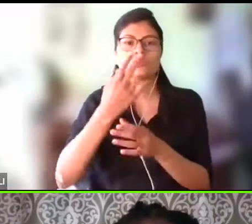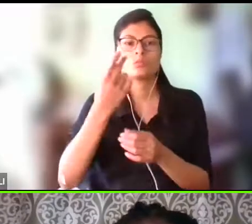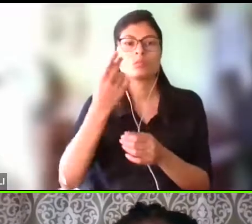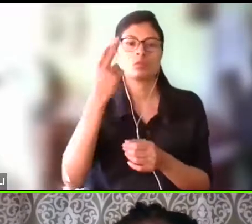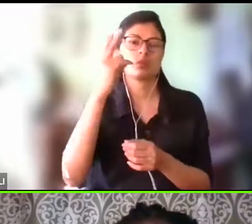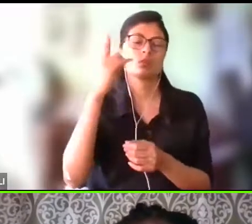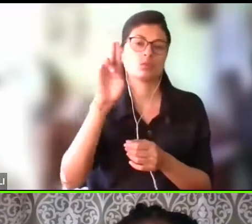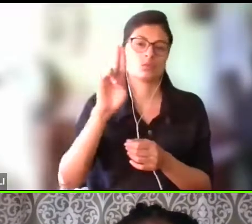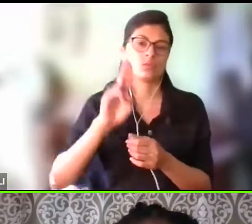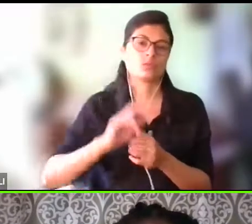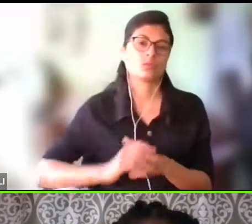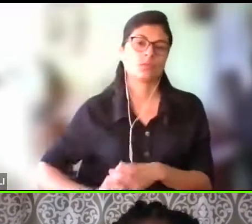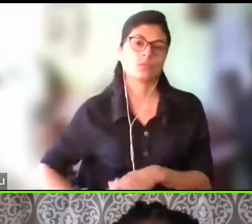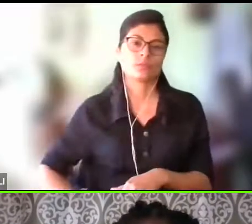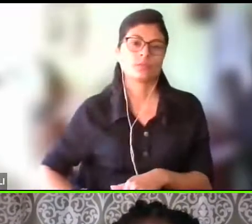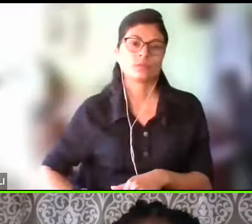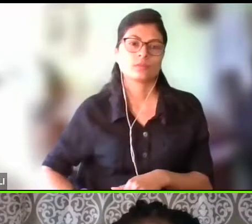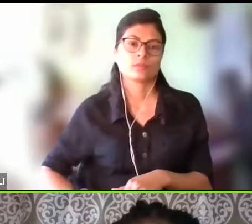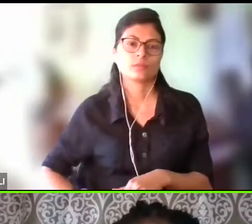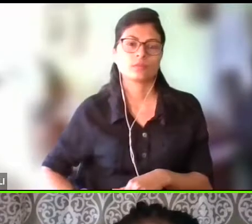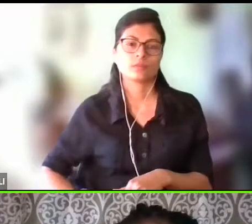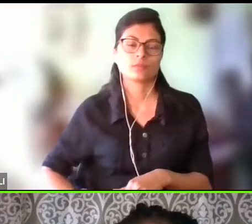22,400 persons displaced,